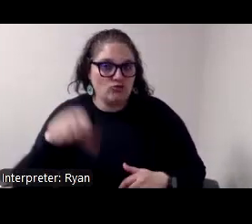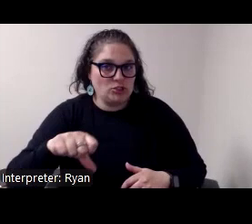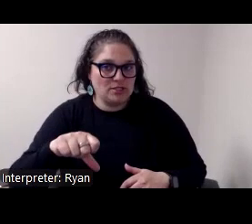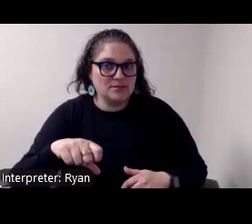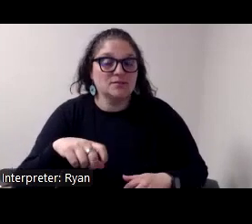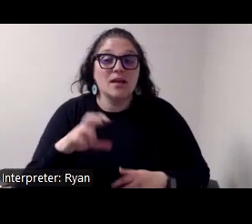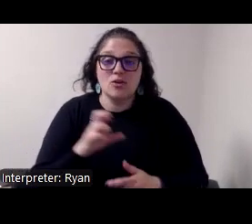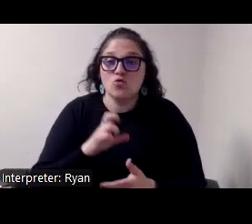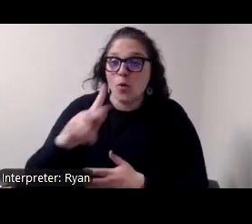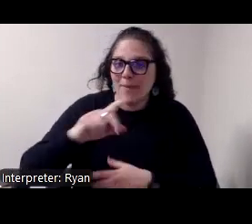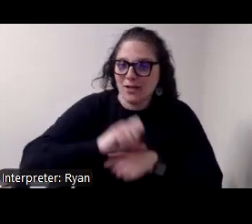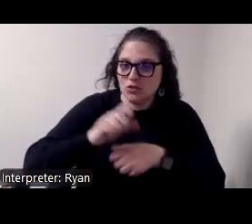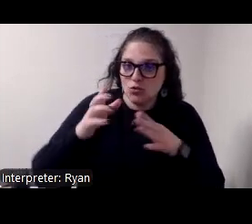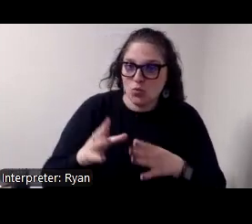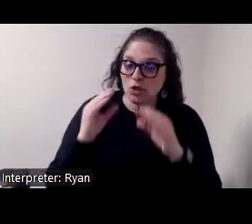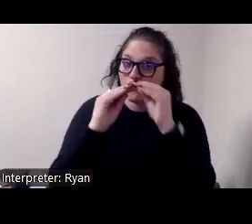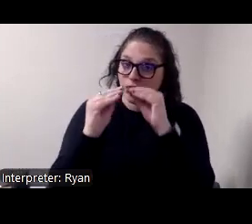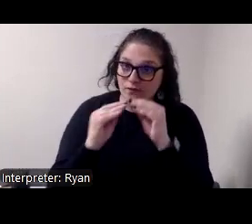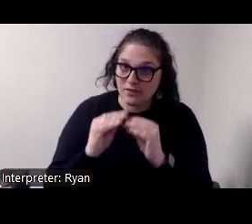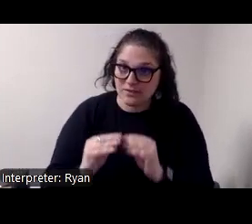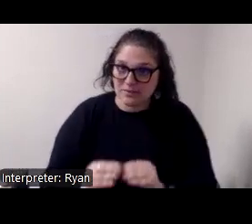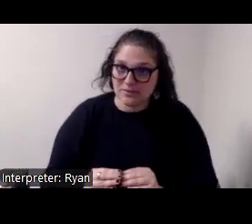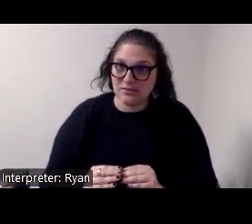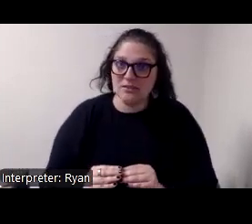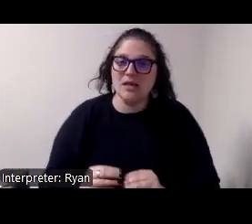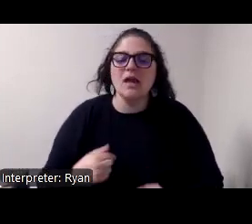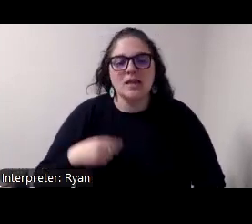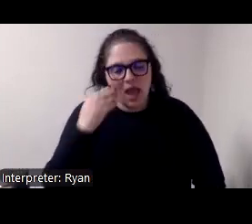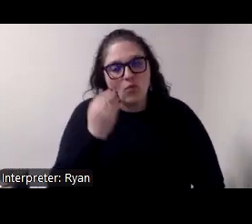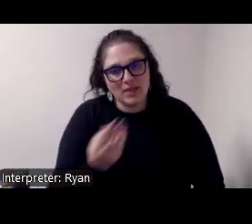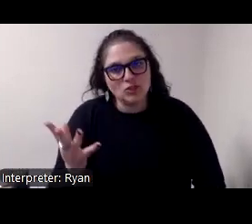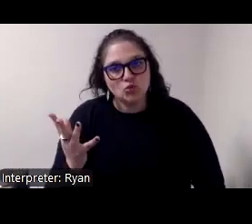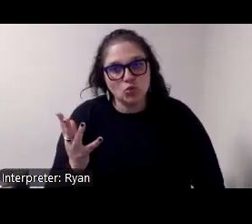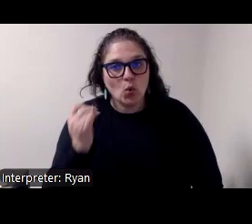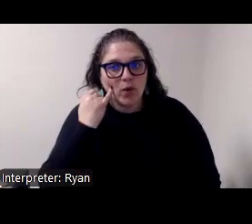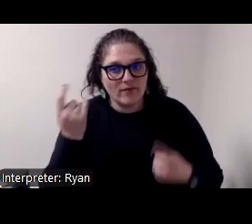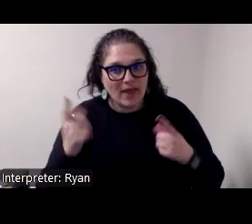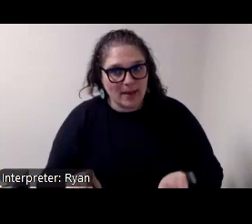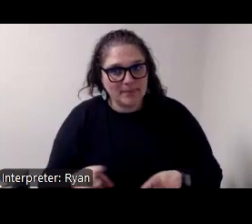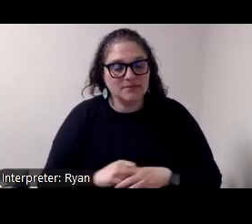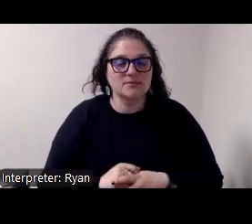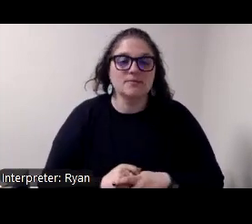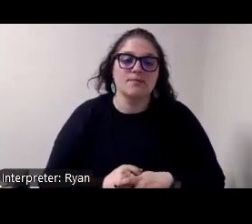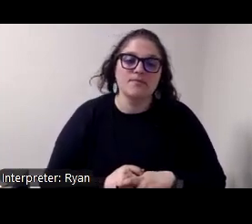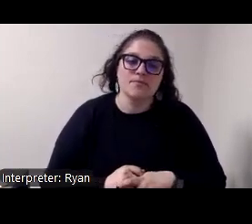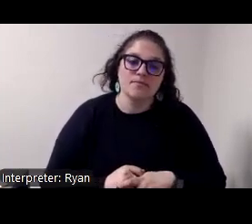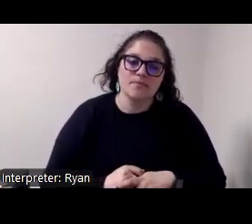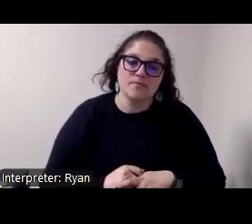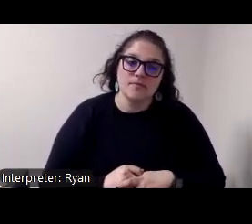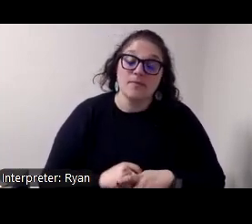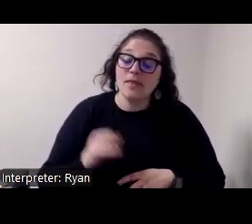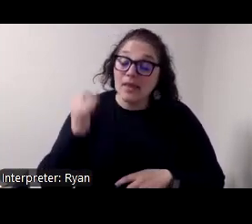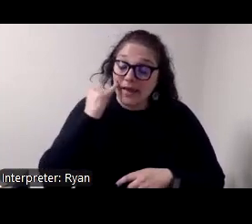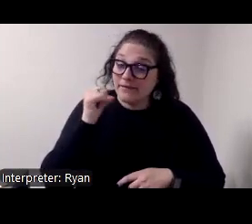rejected back to the employee to make any corrections. And I will most definitely let you guys know if that ends up happening. But if not, I approve it, and